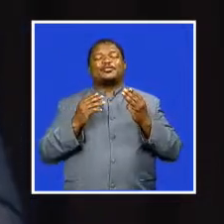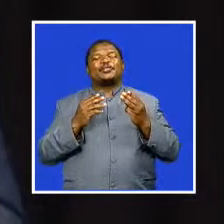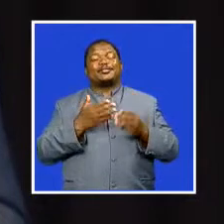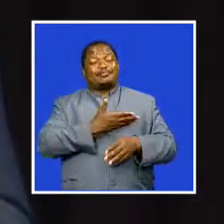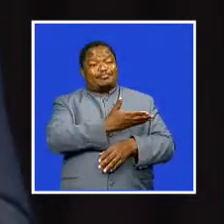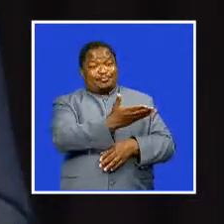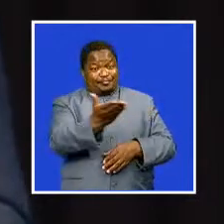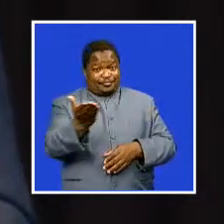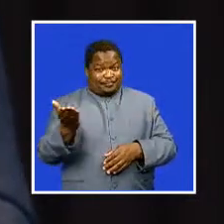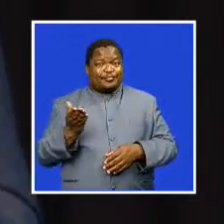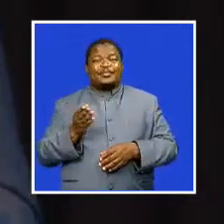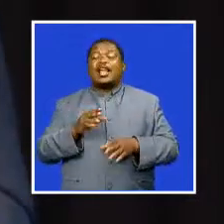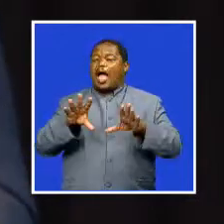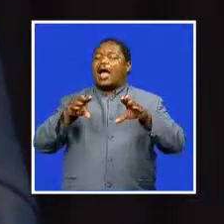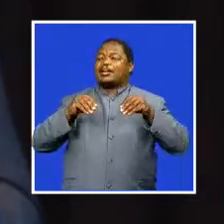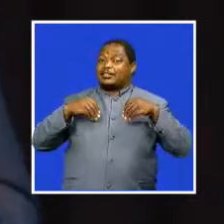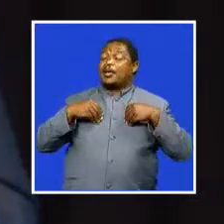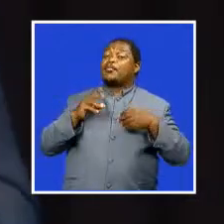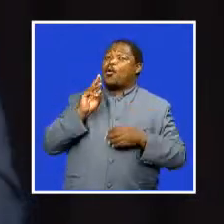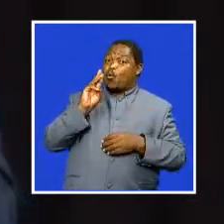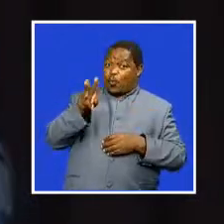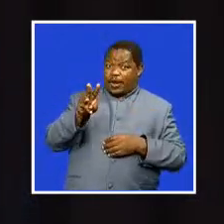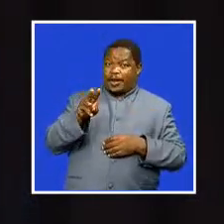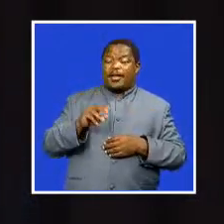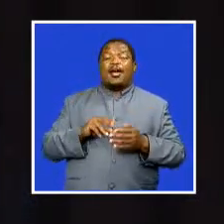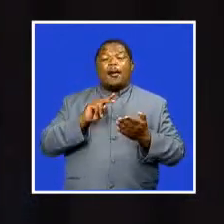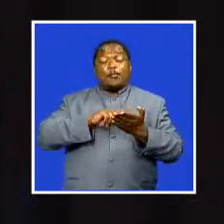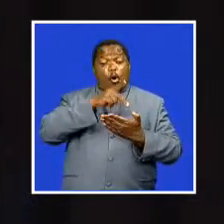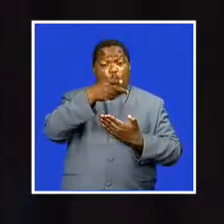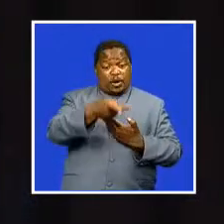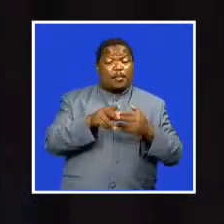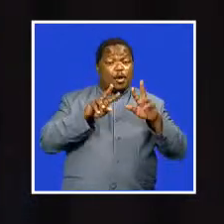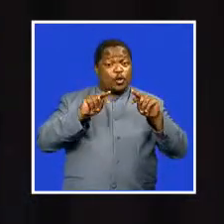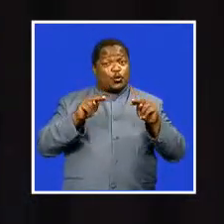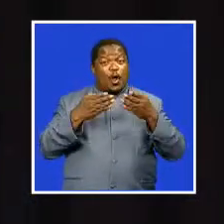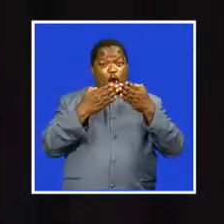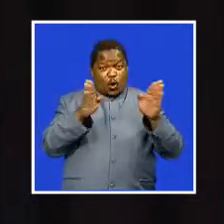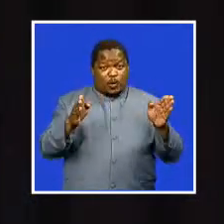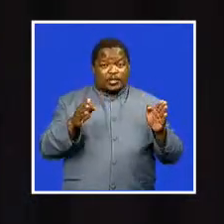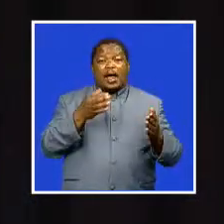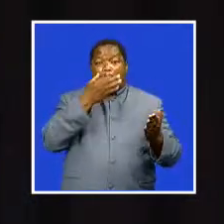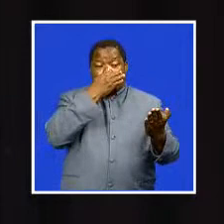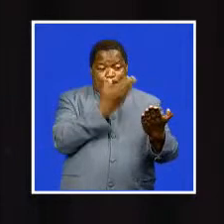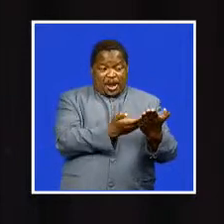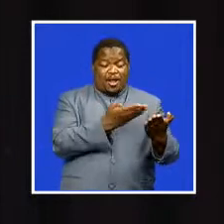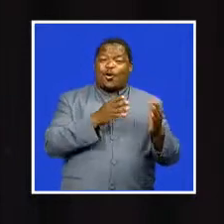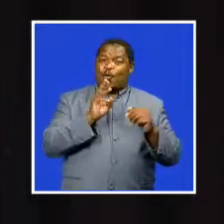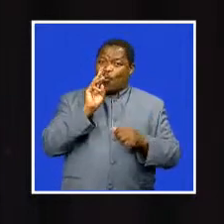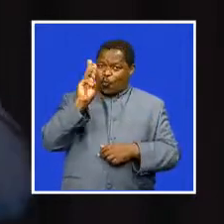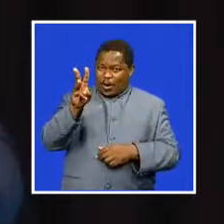lokhu bekunene lesiku sitokwethula namuhla la